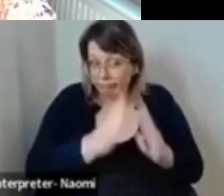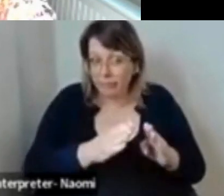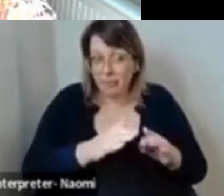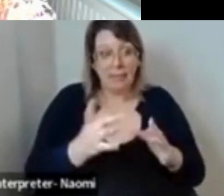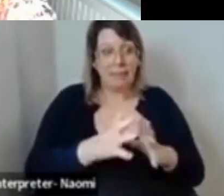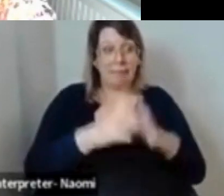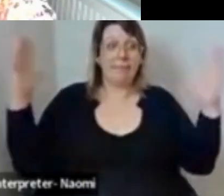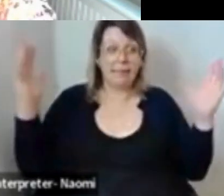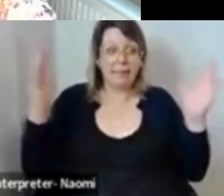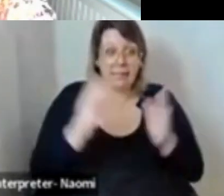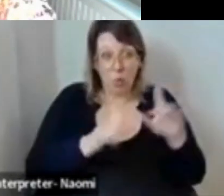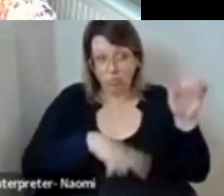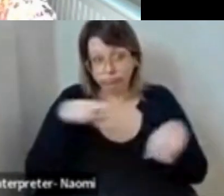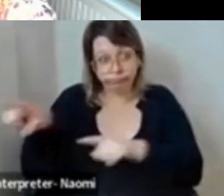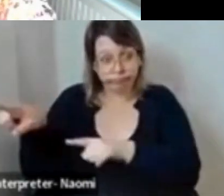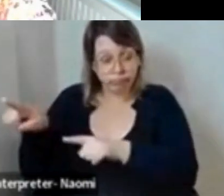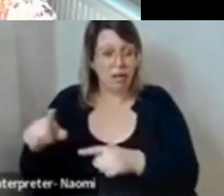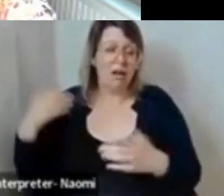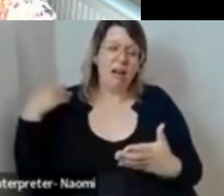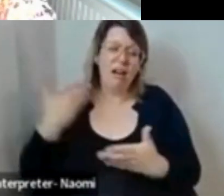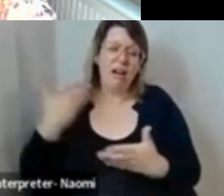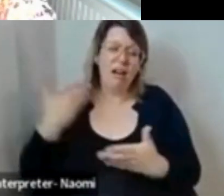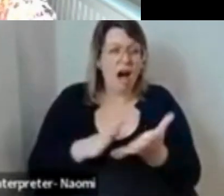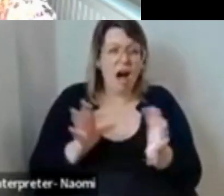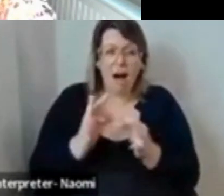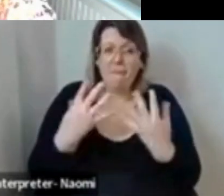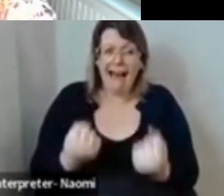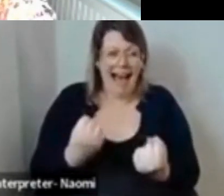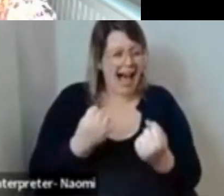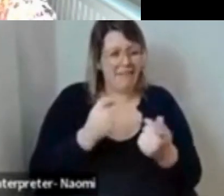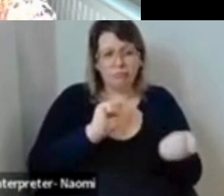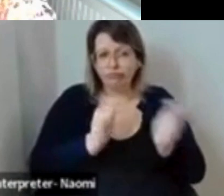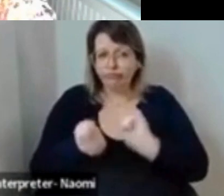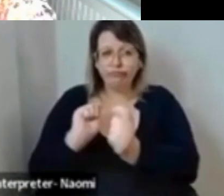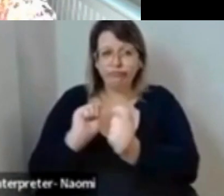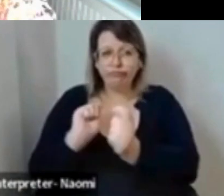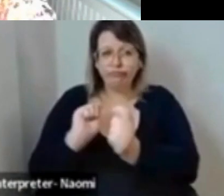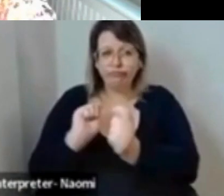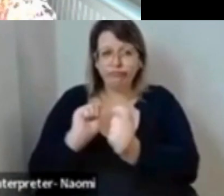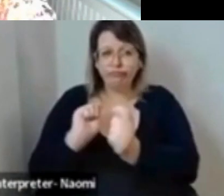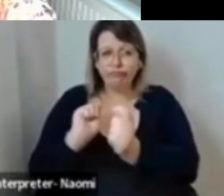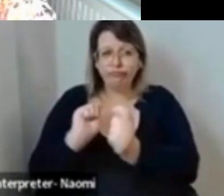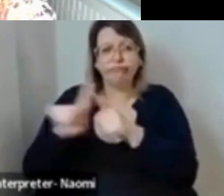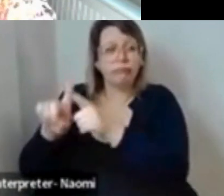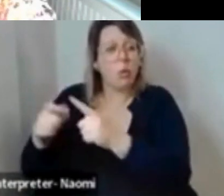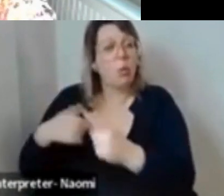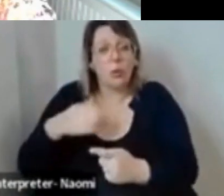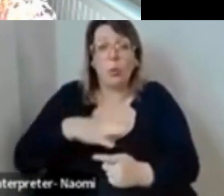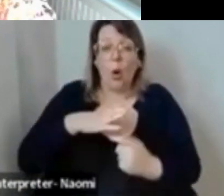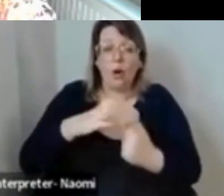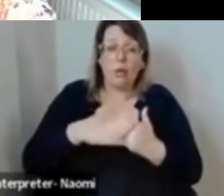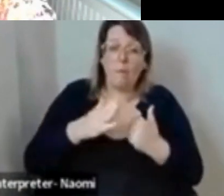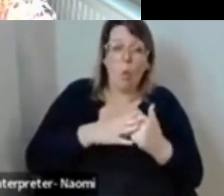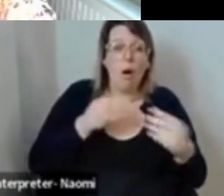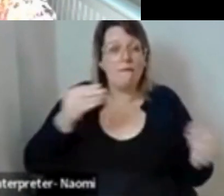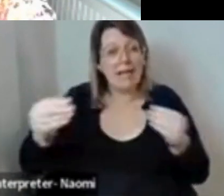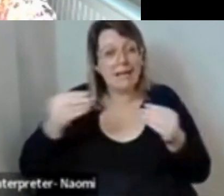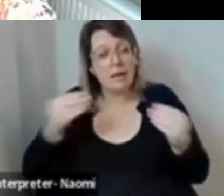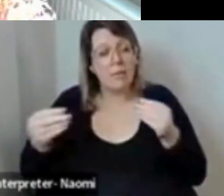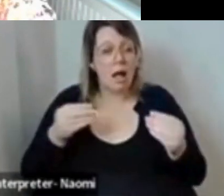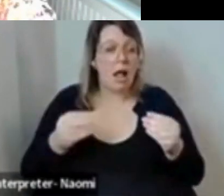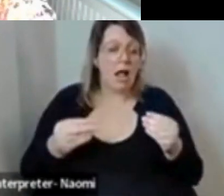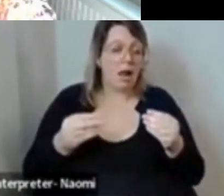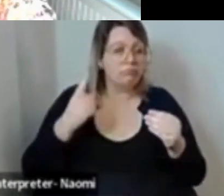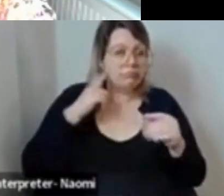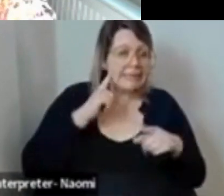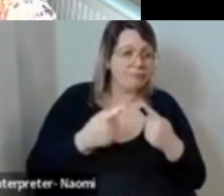we've already seen hubs over the years doing lots of that kind of work, and we really do want to see much more of that. And I think some of the